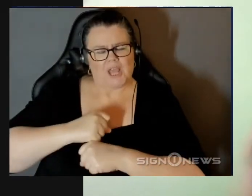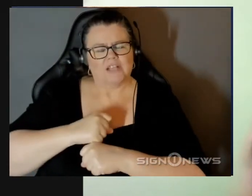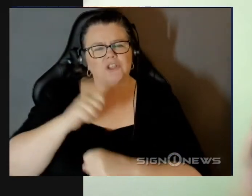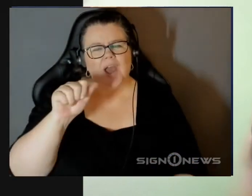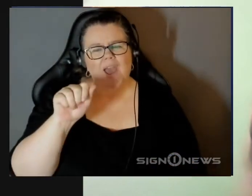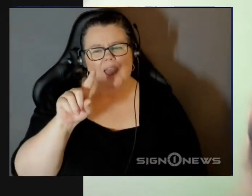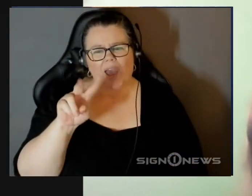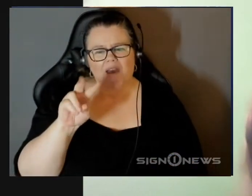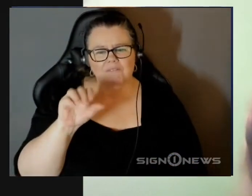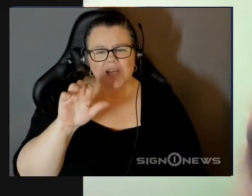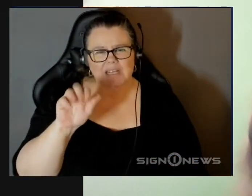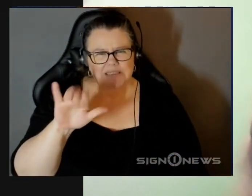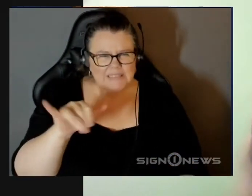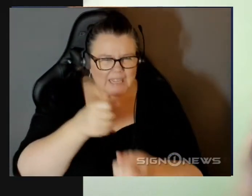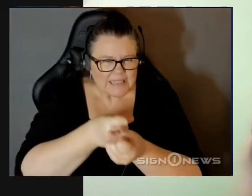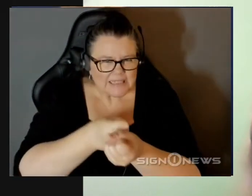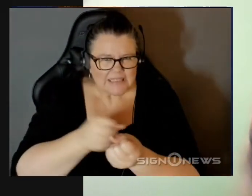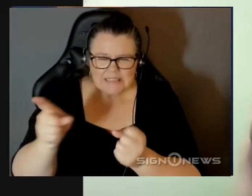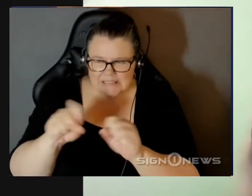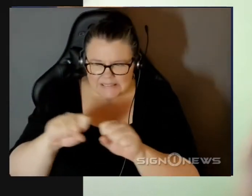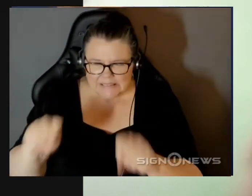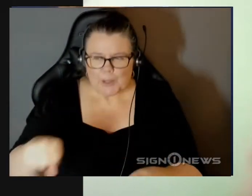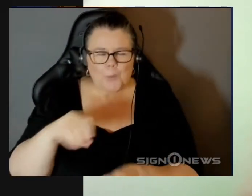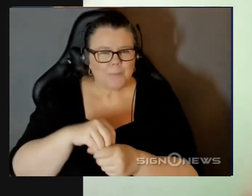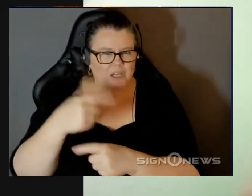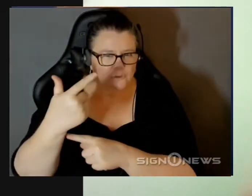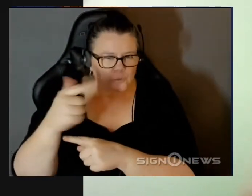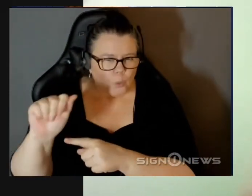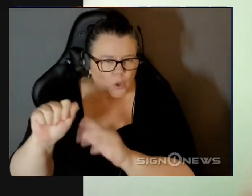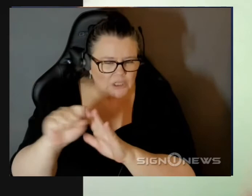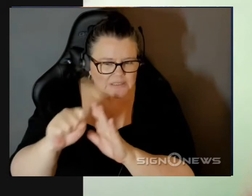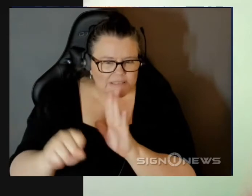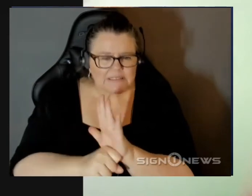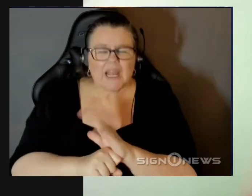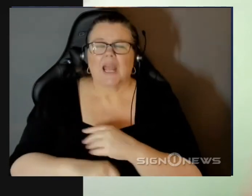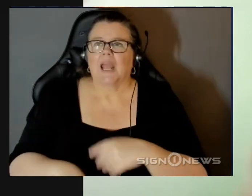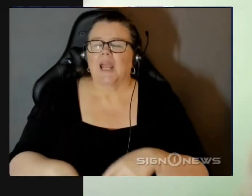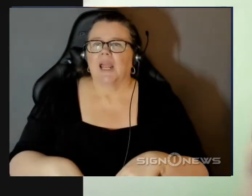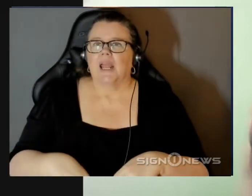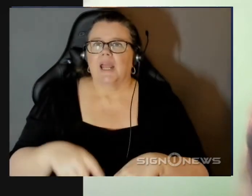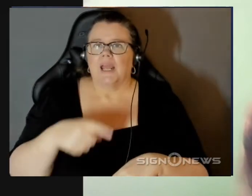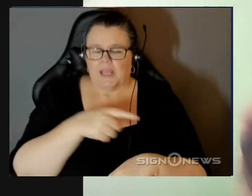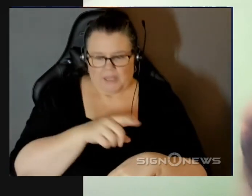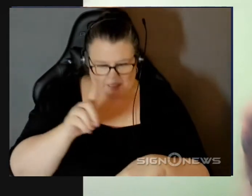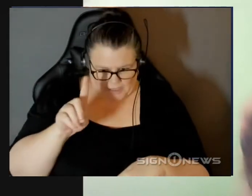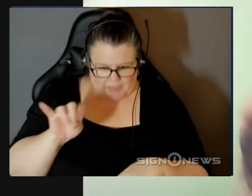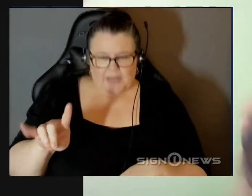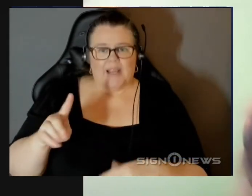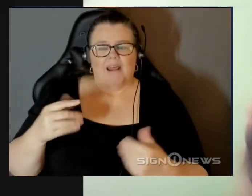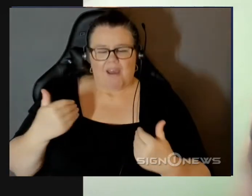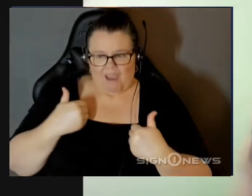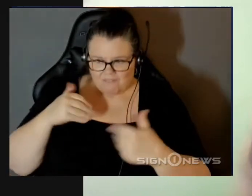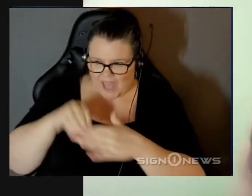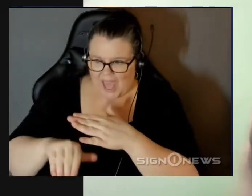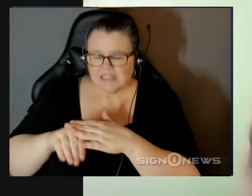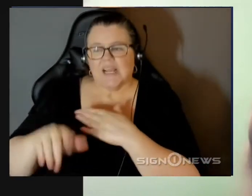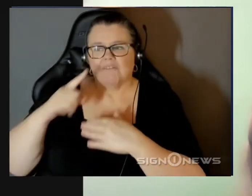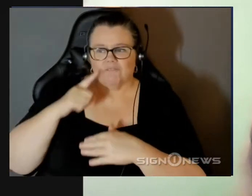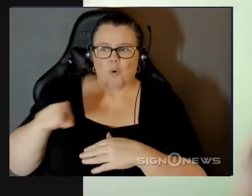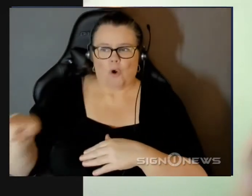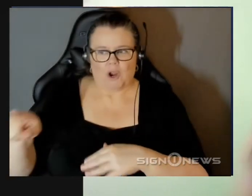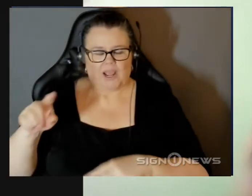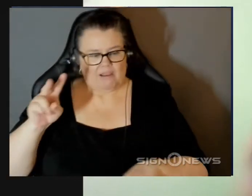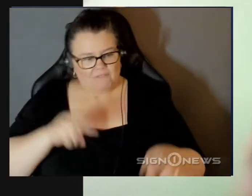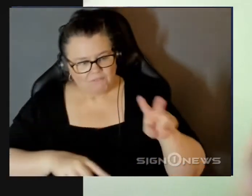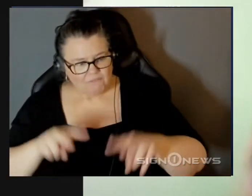legal services. He had access to evaluations. An evaluation means that usually courts want to see. So it is very